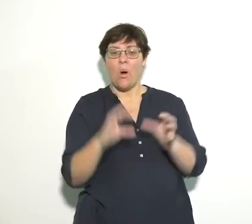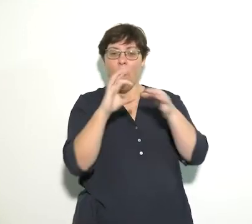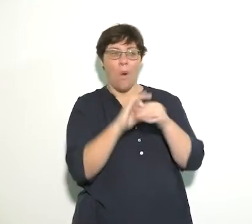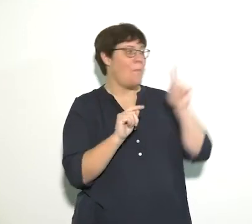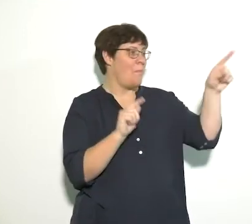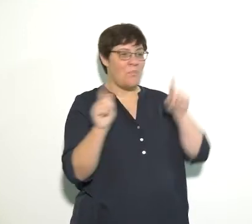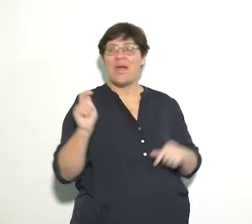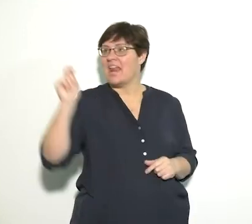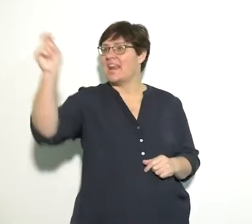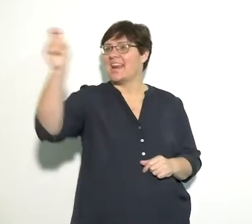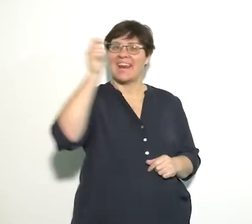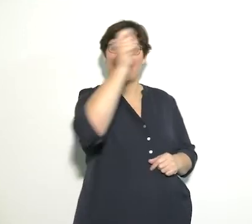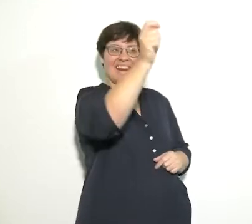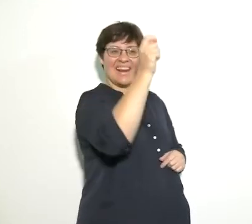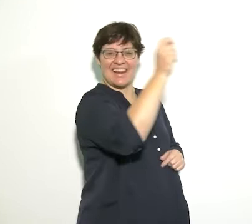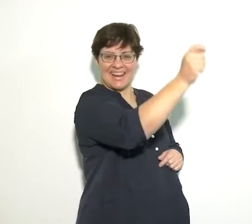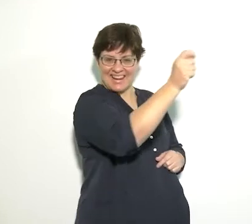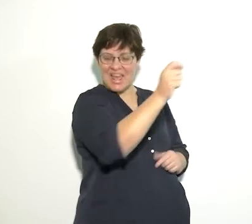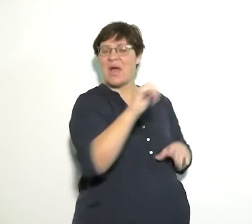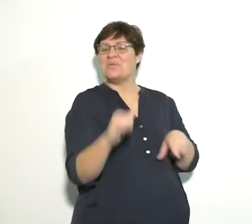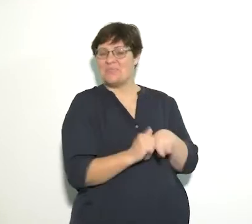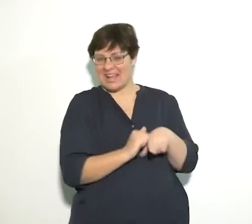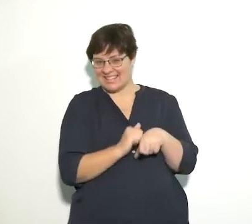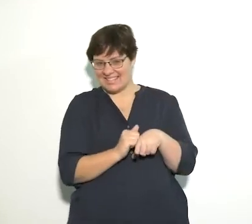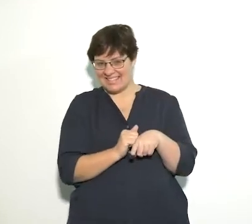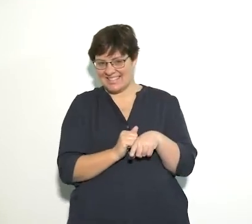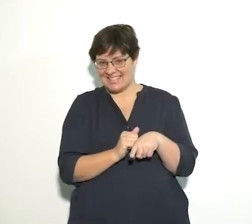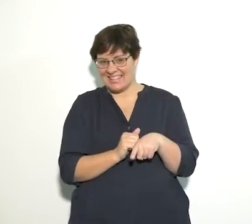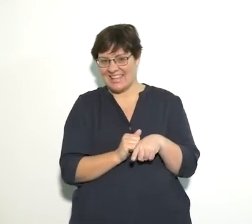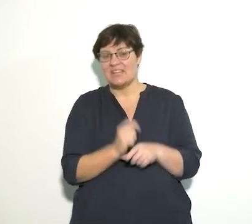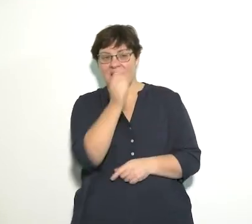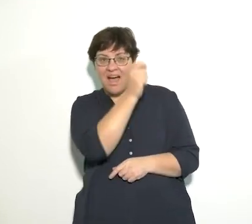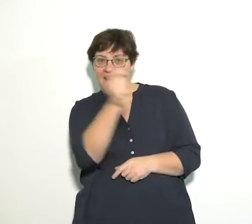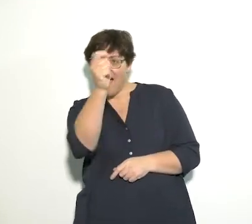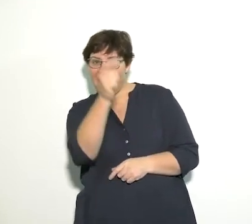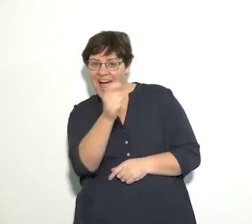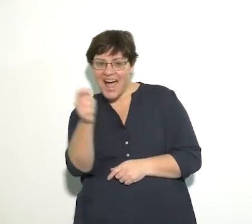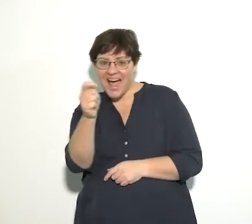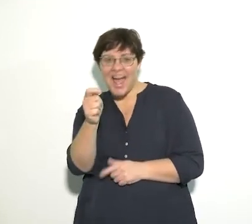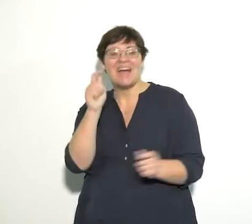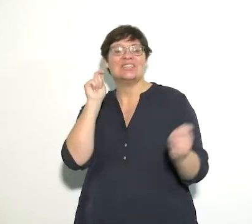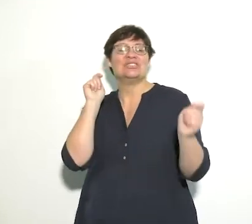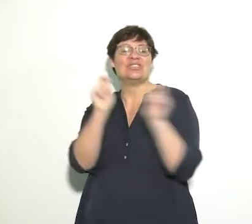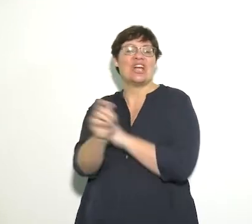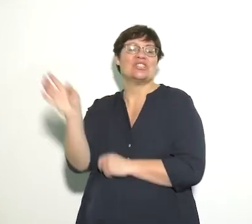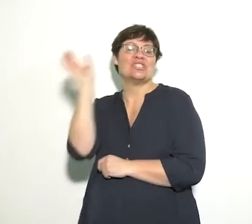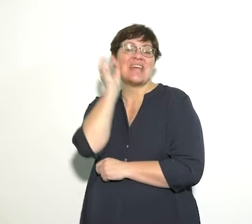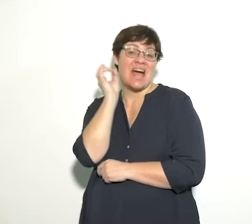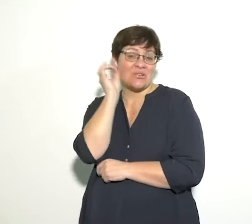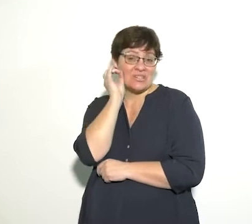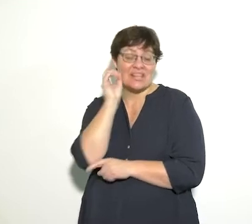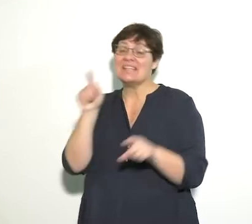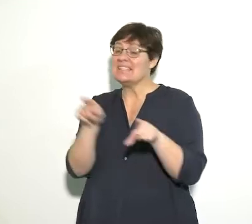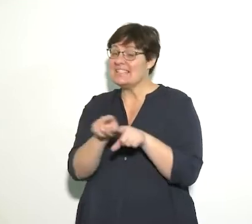house to practice putting your split diagram in front of the word and changing its sound